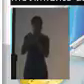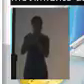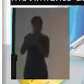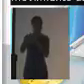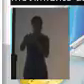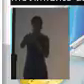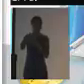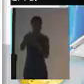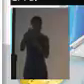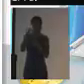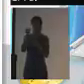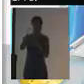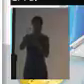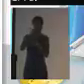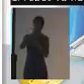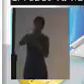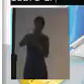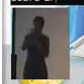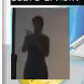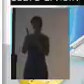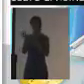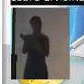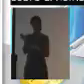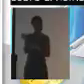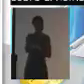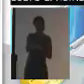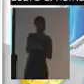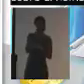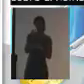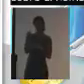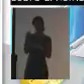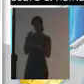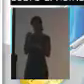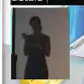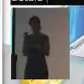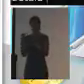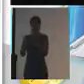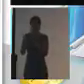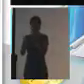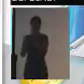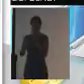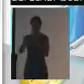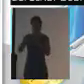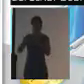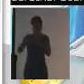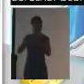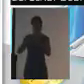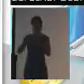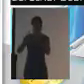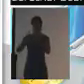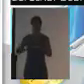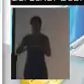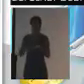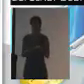down. If the ball goes forward, if he faces right, the ball moves to the right. To the left, it moves to the left. And if it